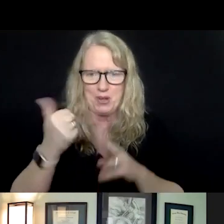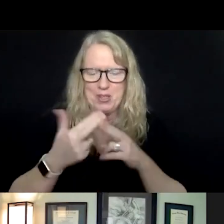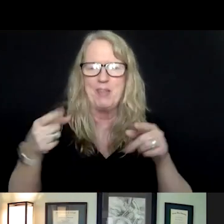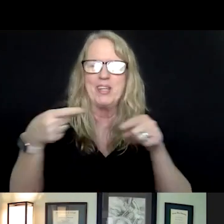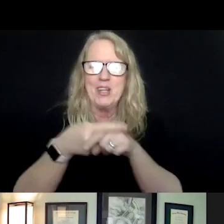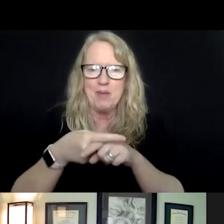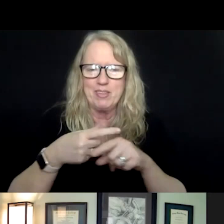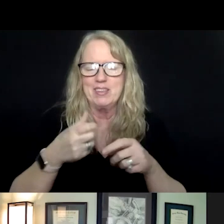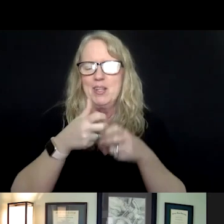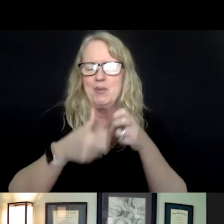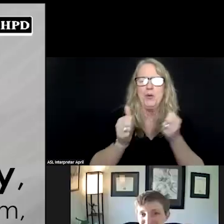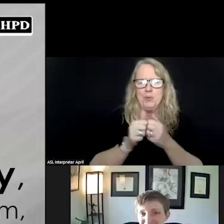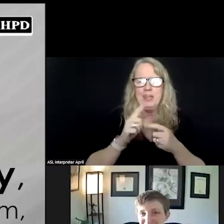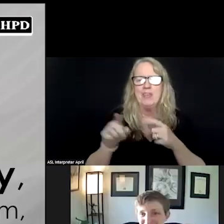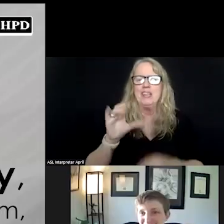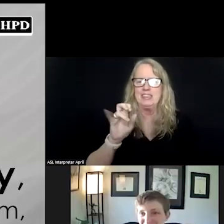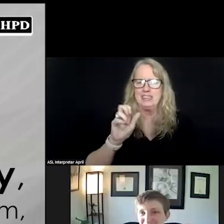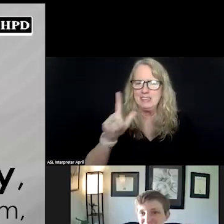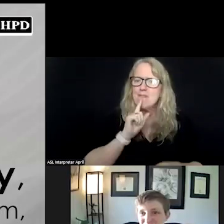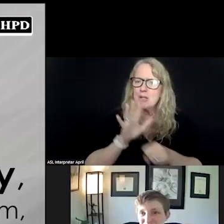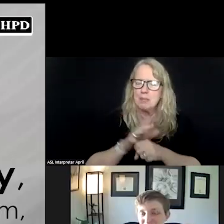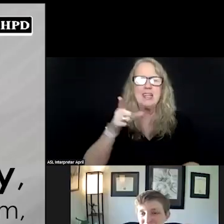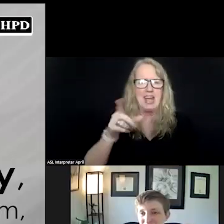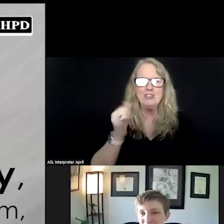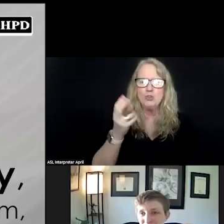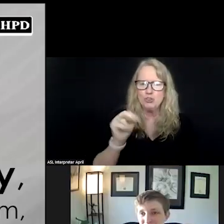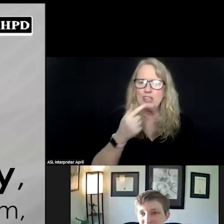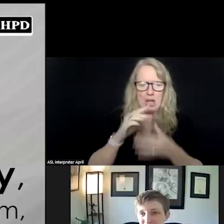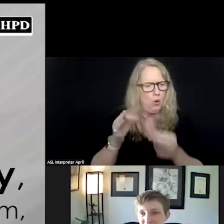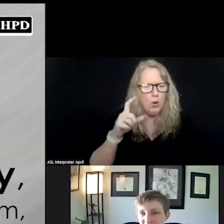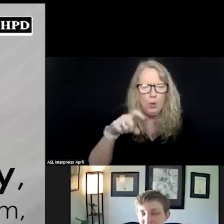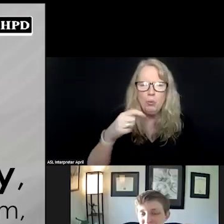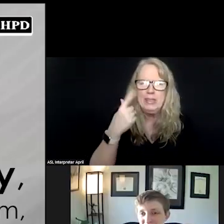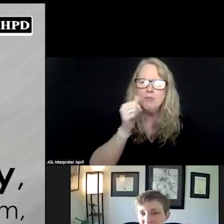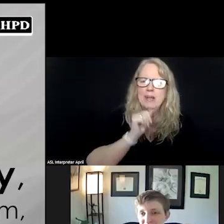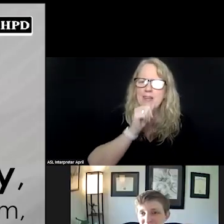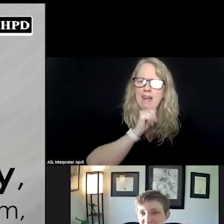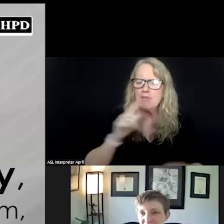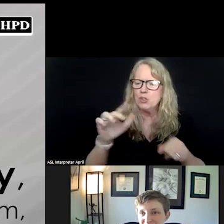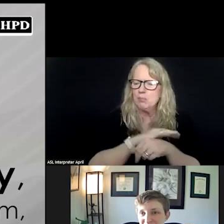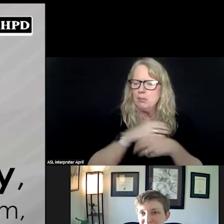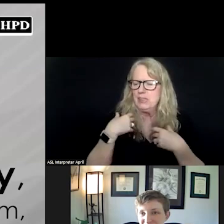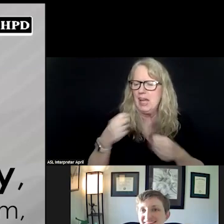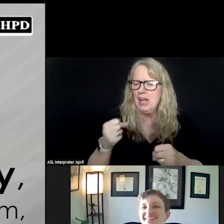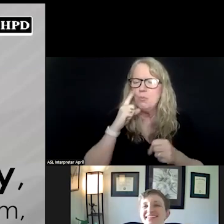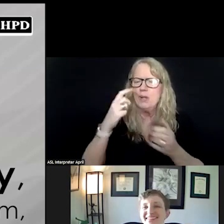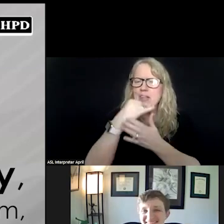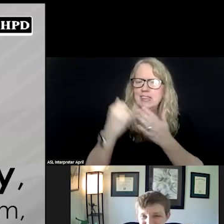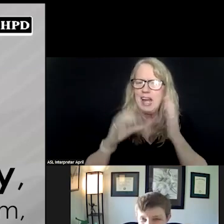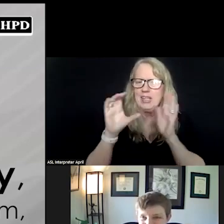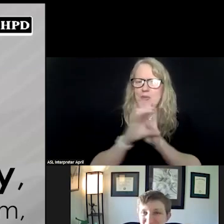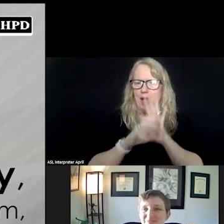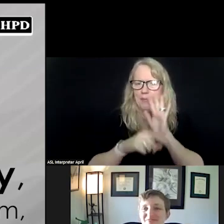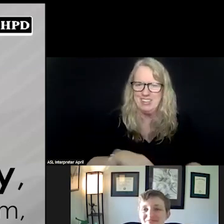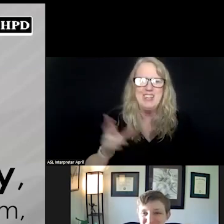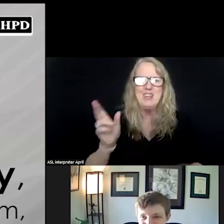complex problem around civil commitment. And Jason said, we need one of Arizona Complete Health swim lane diagrams. So we've